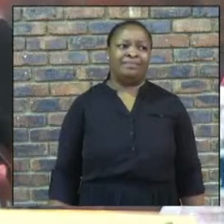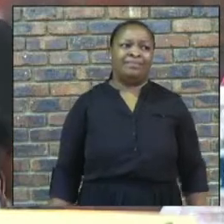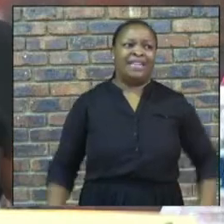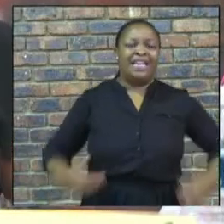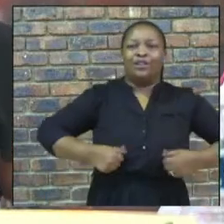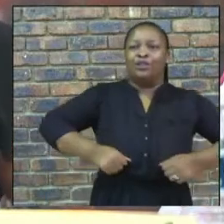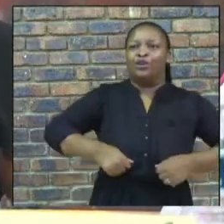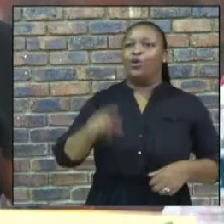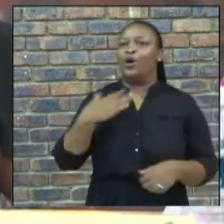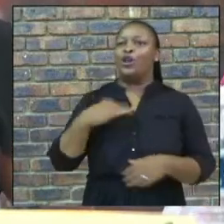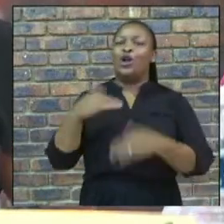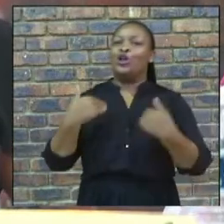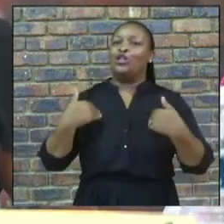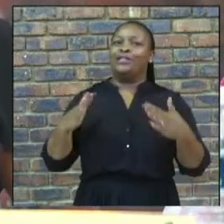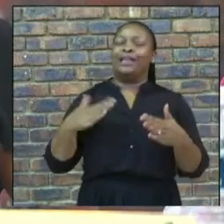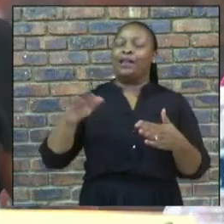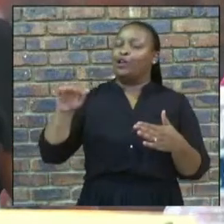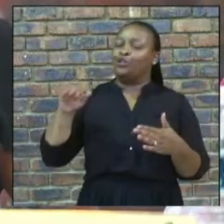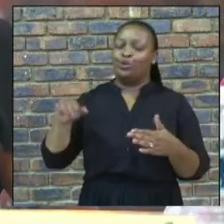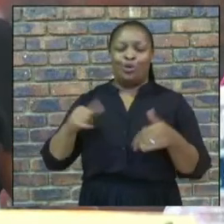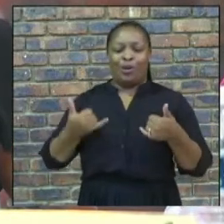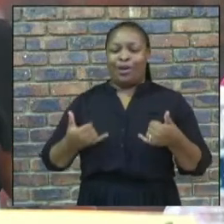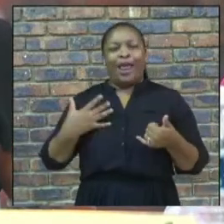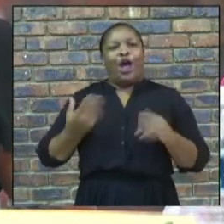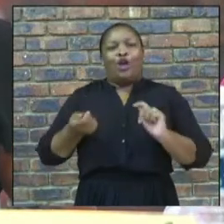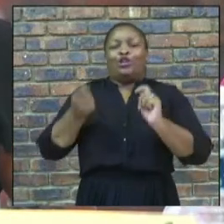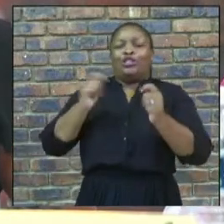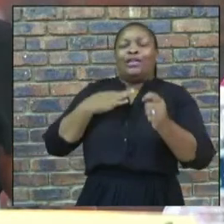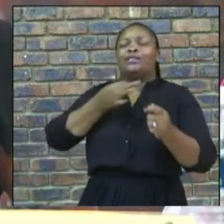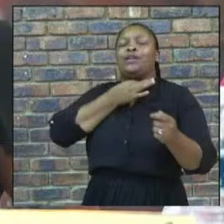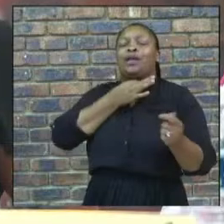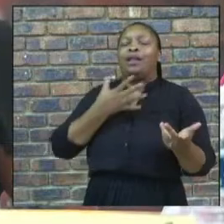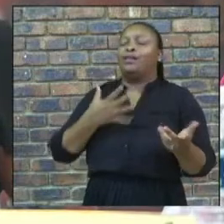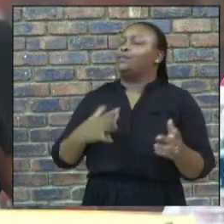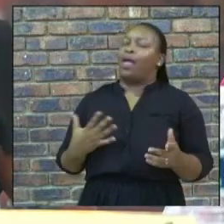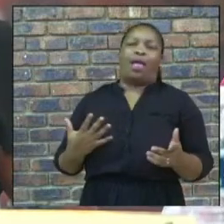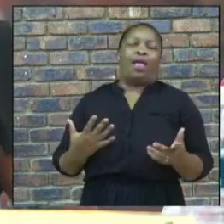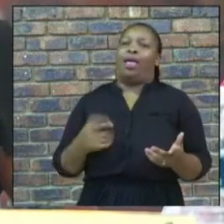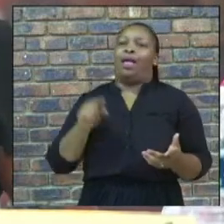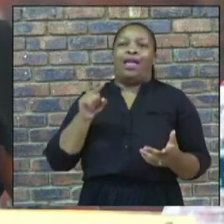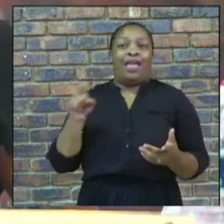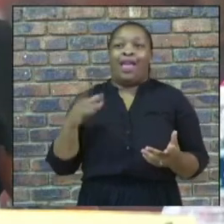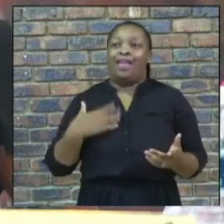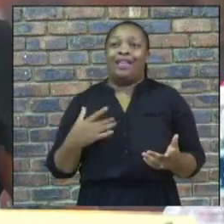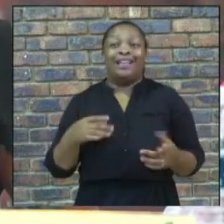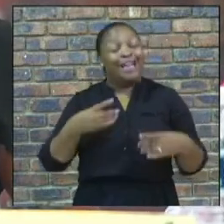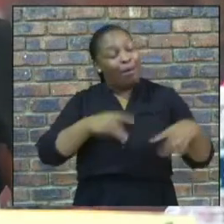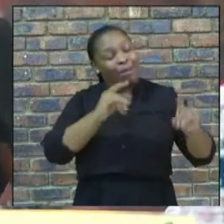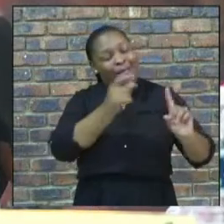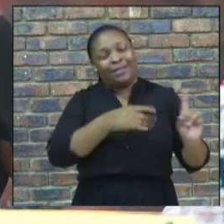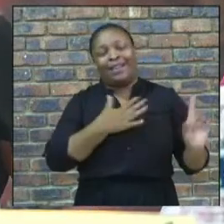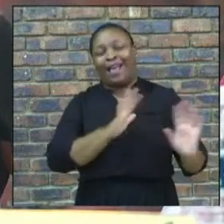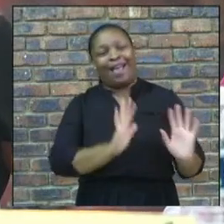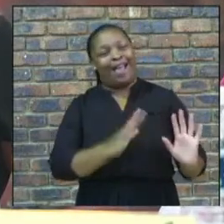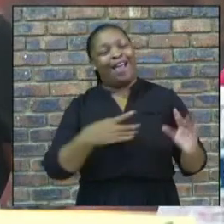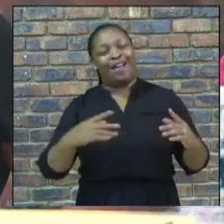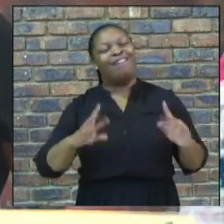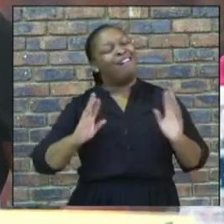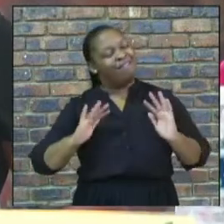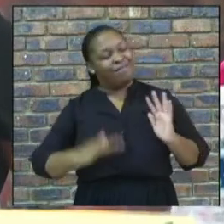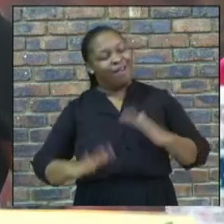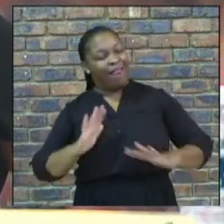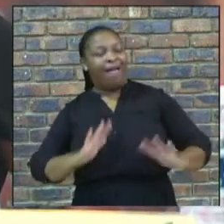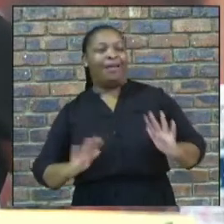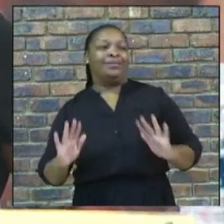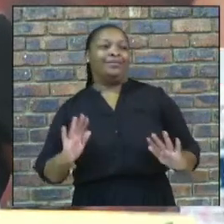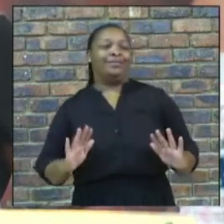isilungu. Chairperson, yes, kuphakama umoya, Chairperson. Oh, Thank you very kuphakamile umoya. much. And I'd like you